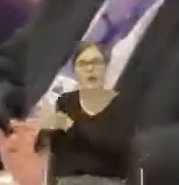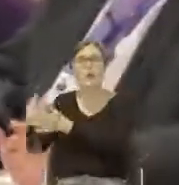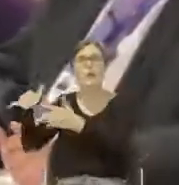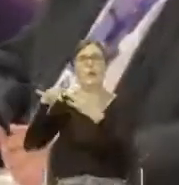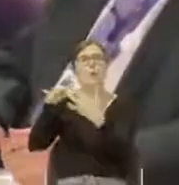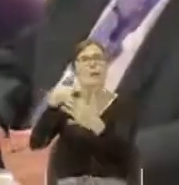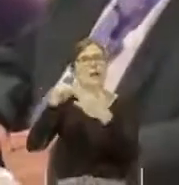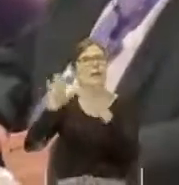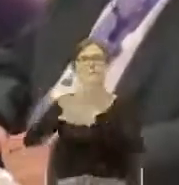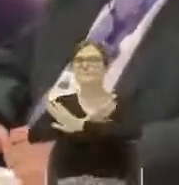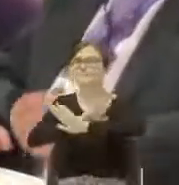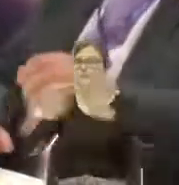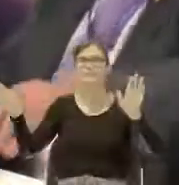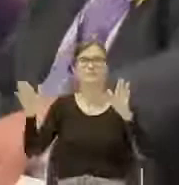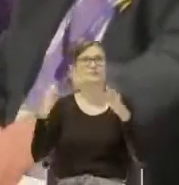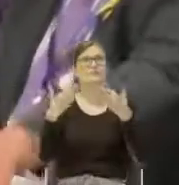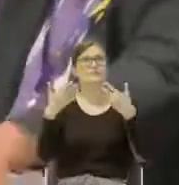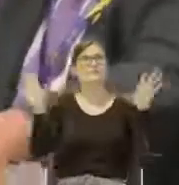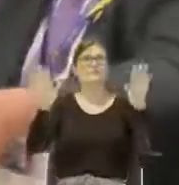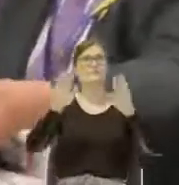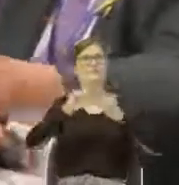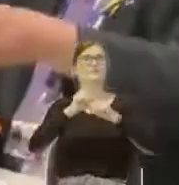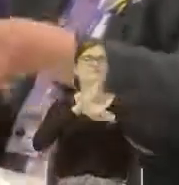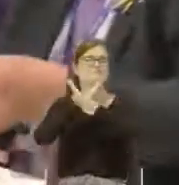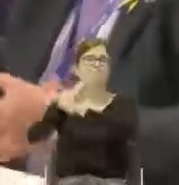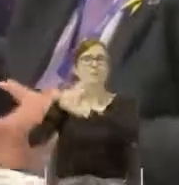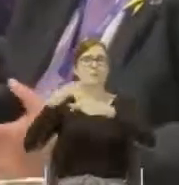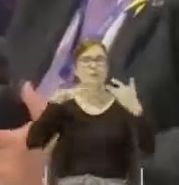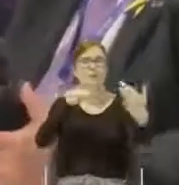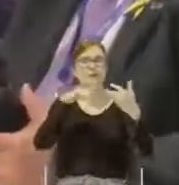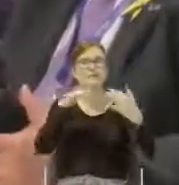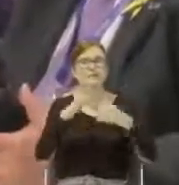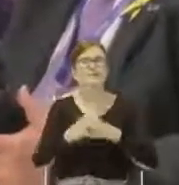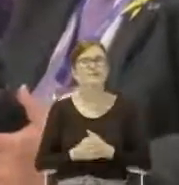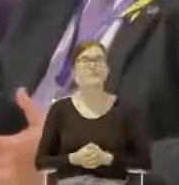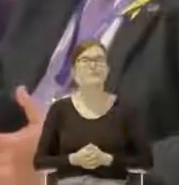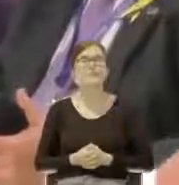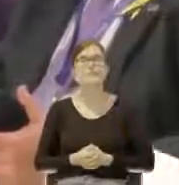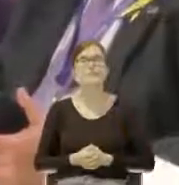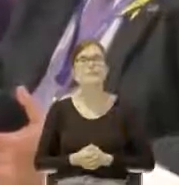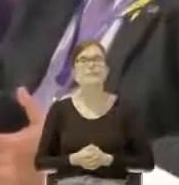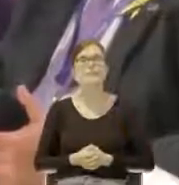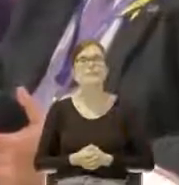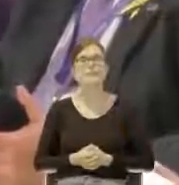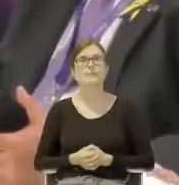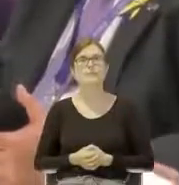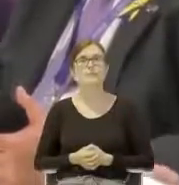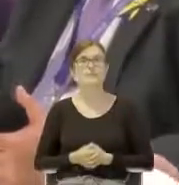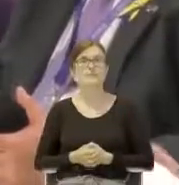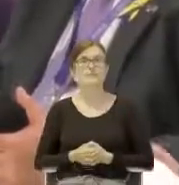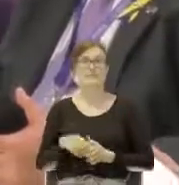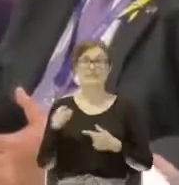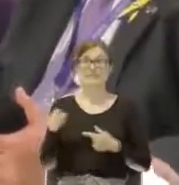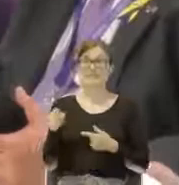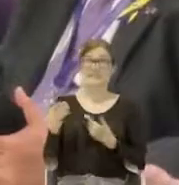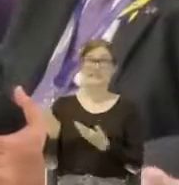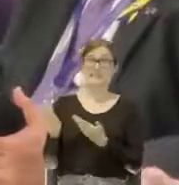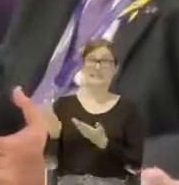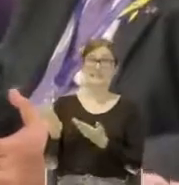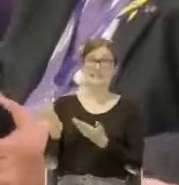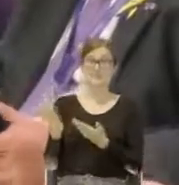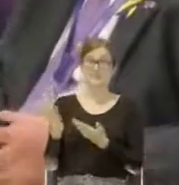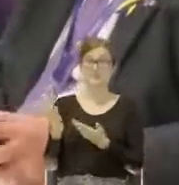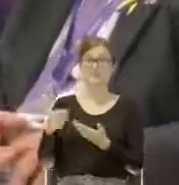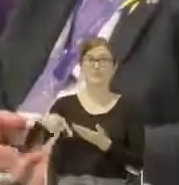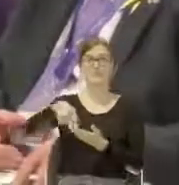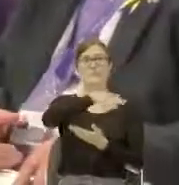as example of all enduring conflicts, whether it is natural disaster or man-made. Second, all